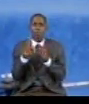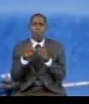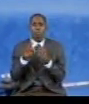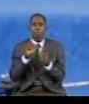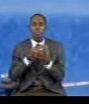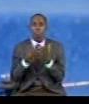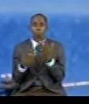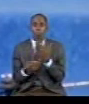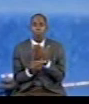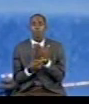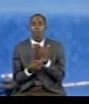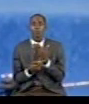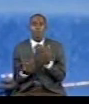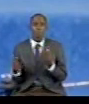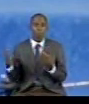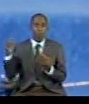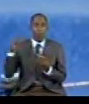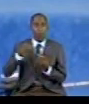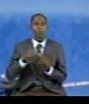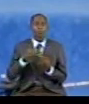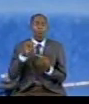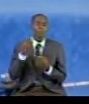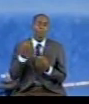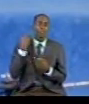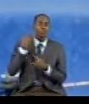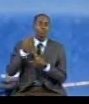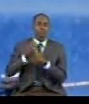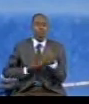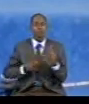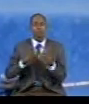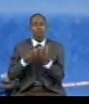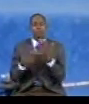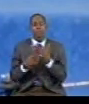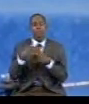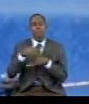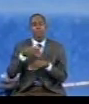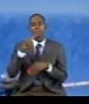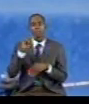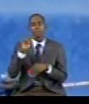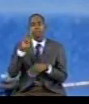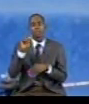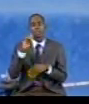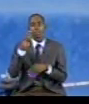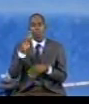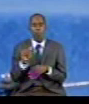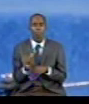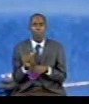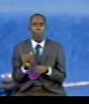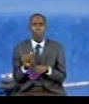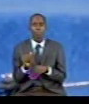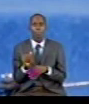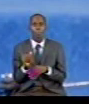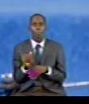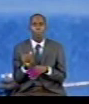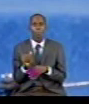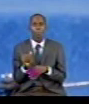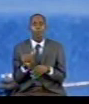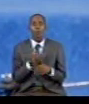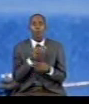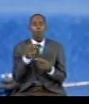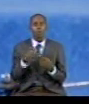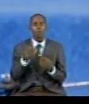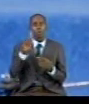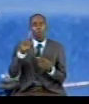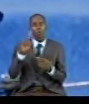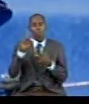reaching that Taraba Crusade. And the day that man was giving her own testimony that all over